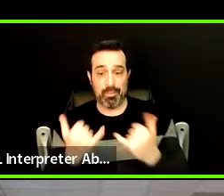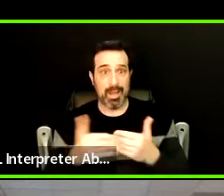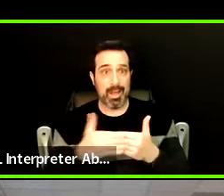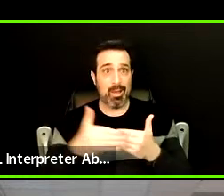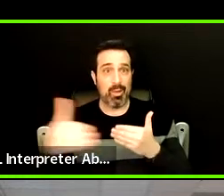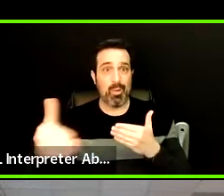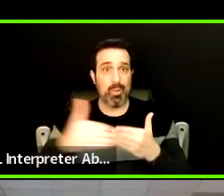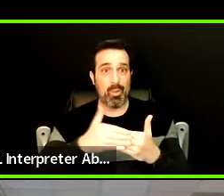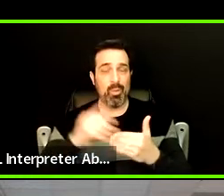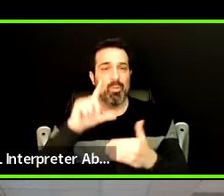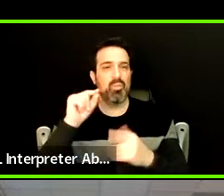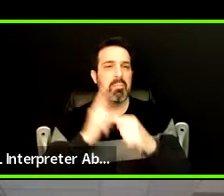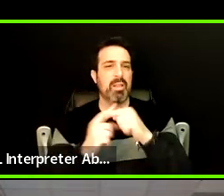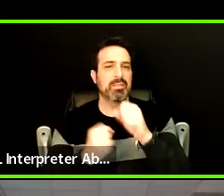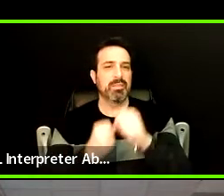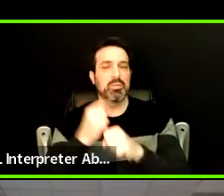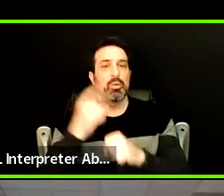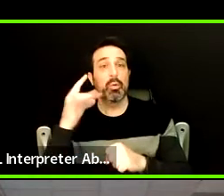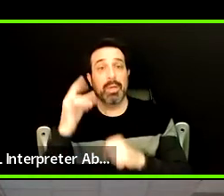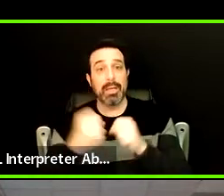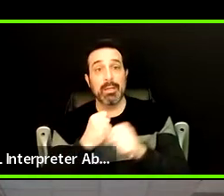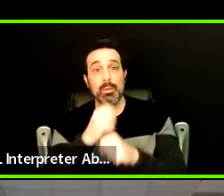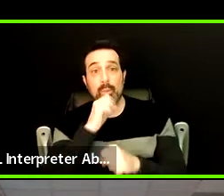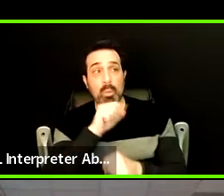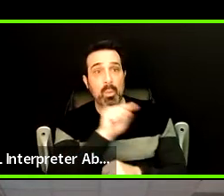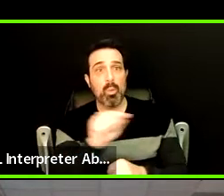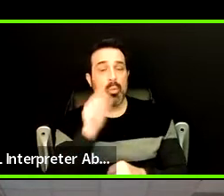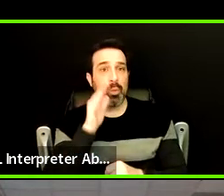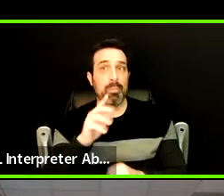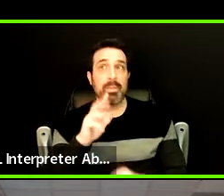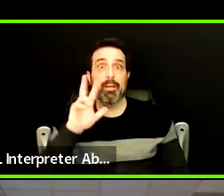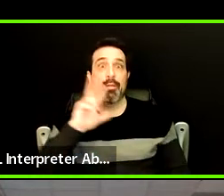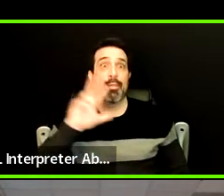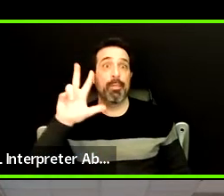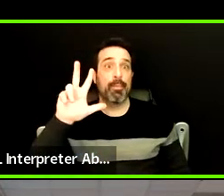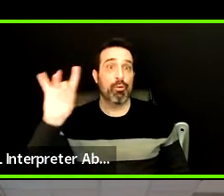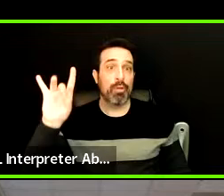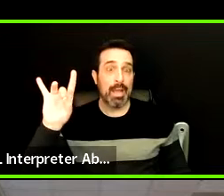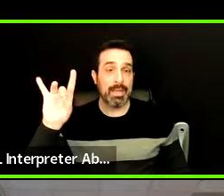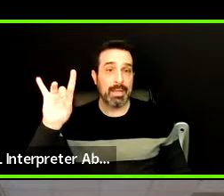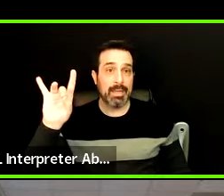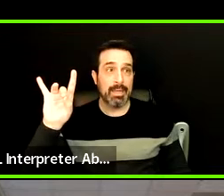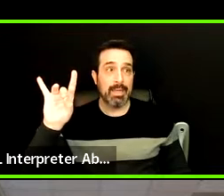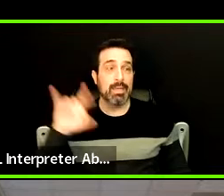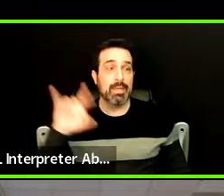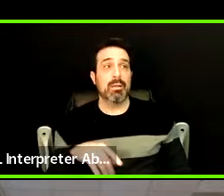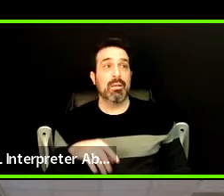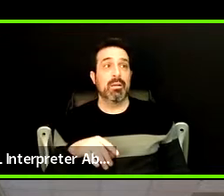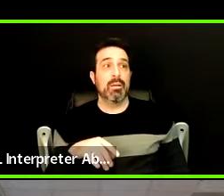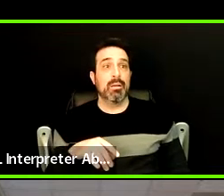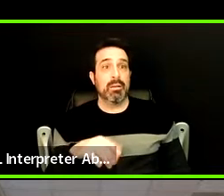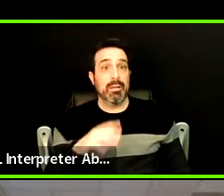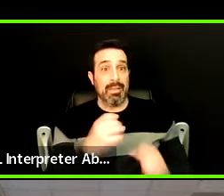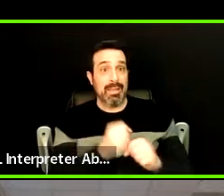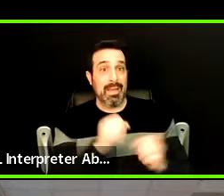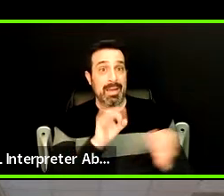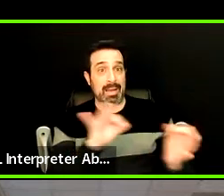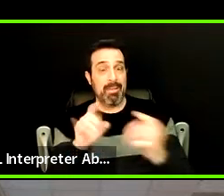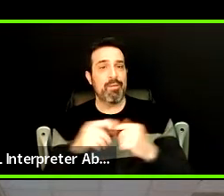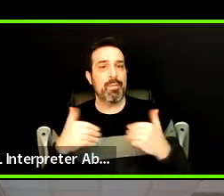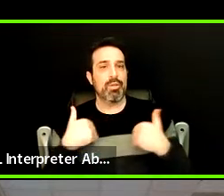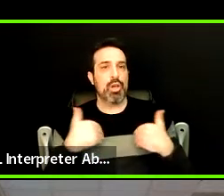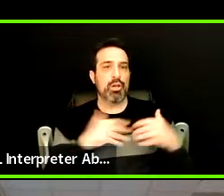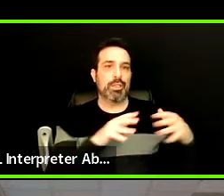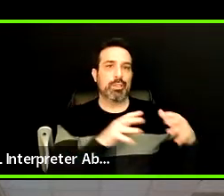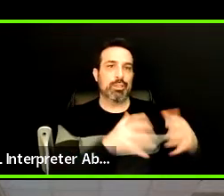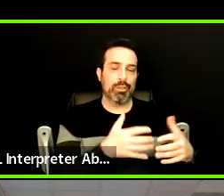20 plus years from now. So 18-year-olds are going to be 38. And that getting input from the younger generations